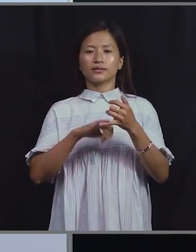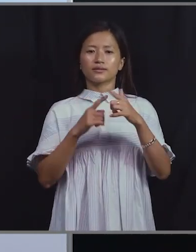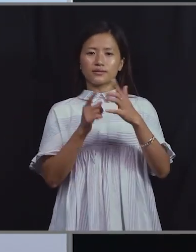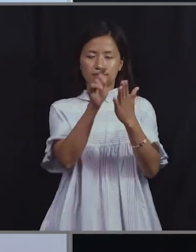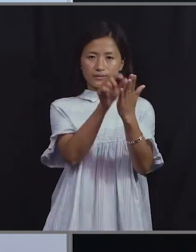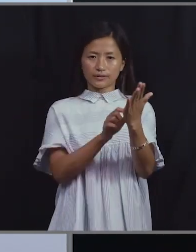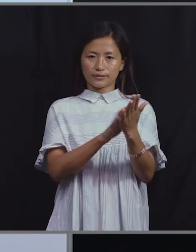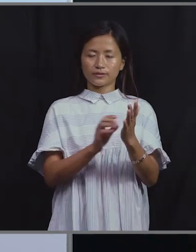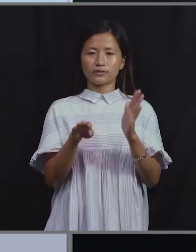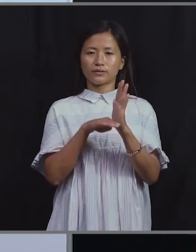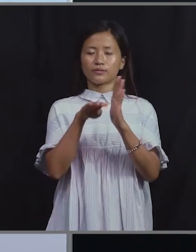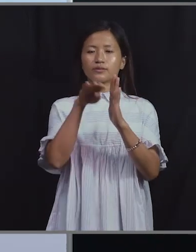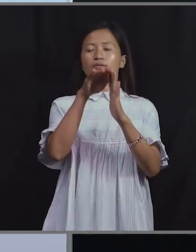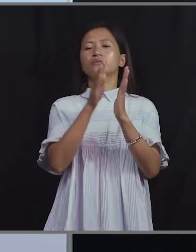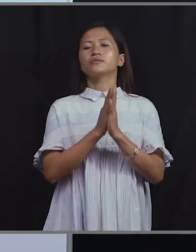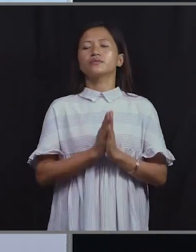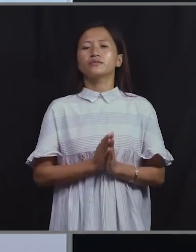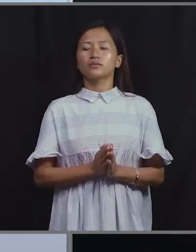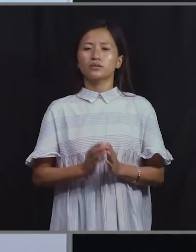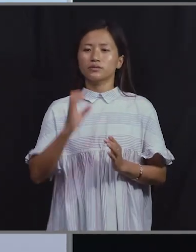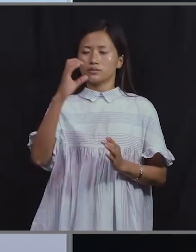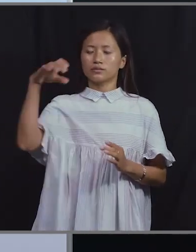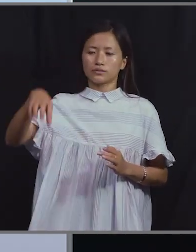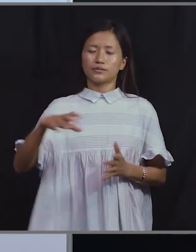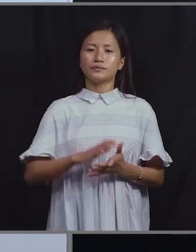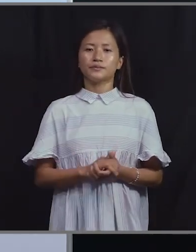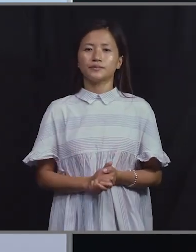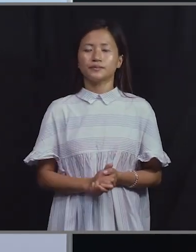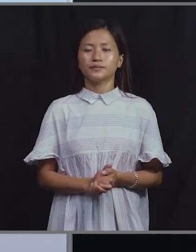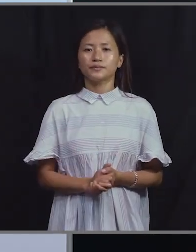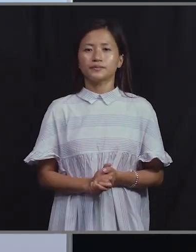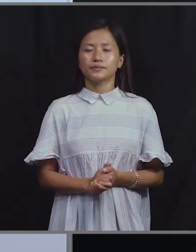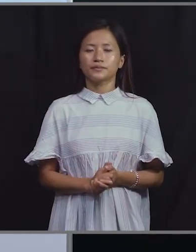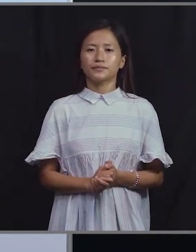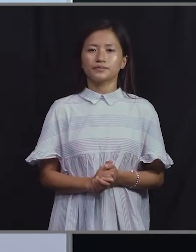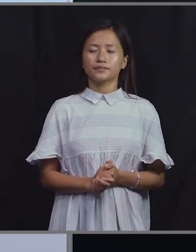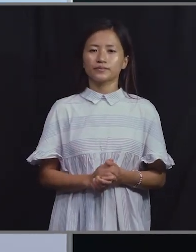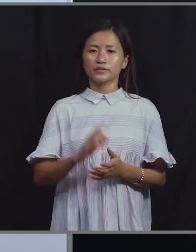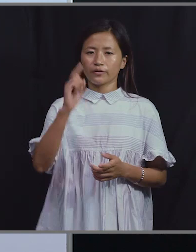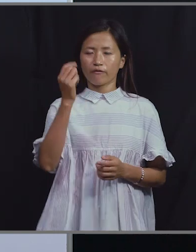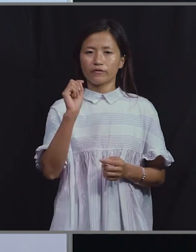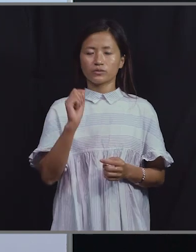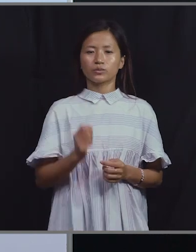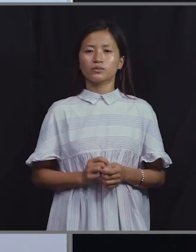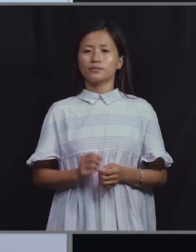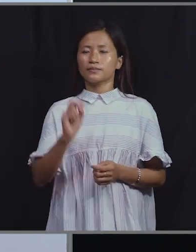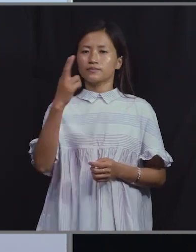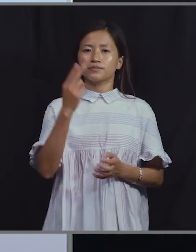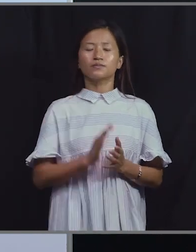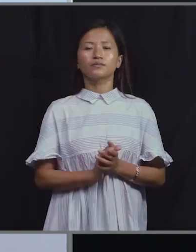country, LDC. All right, least developed country. Now, this is the first one. The